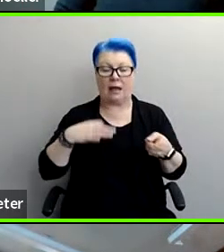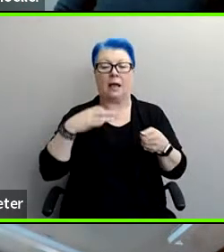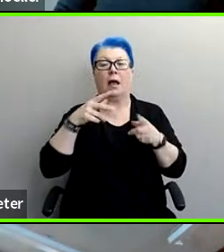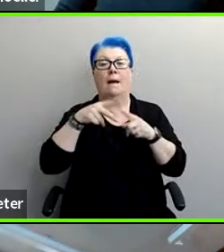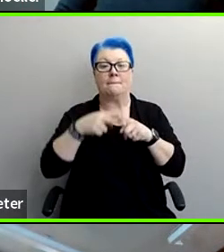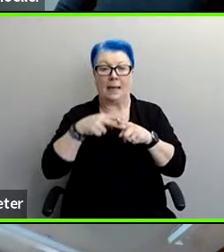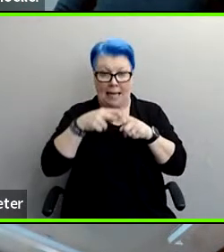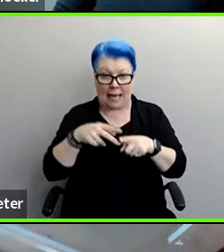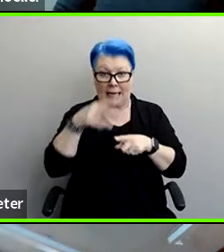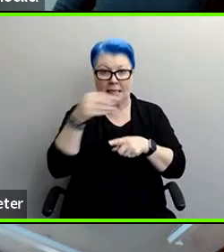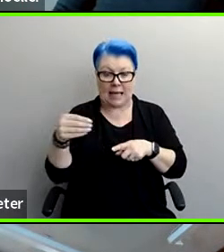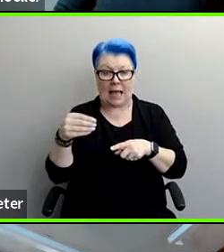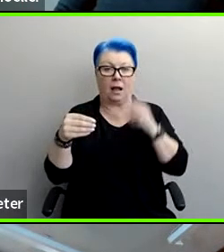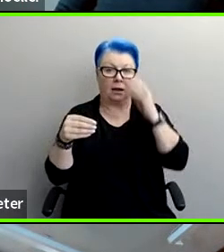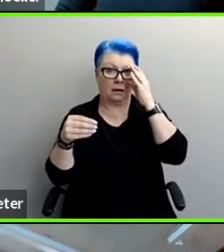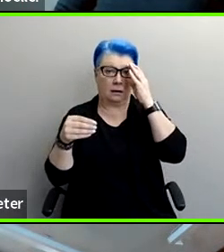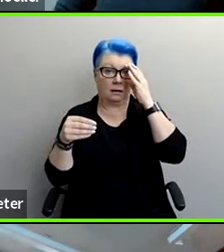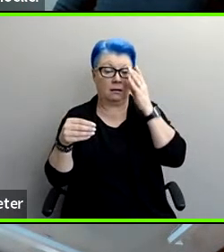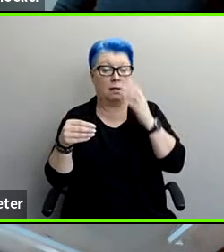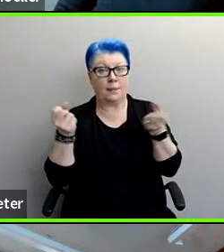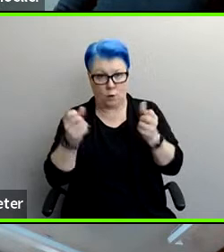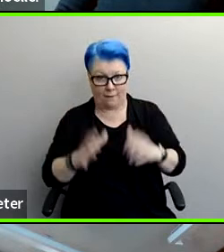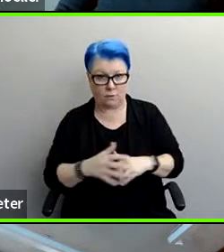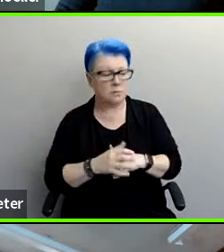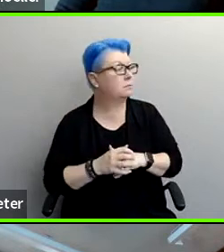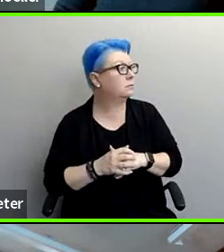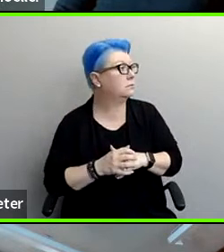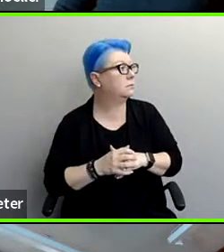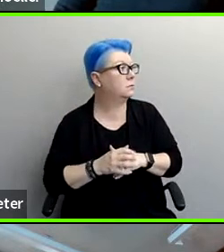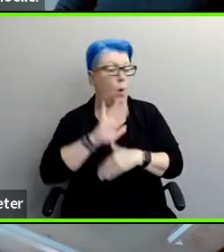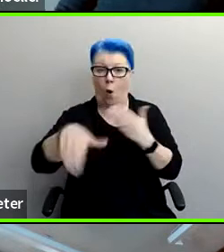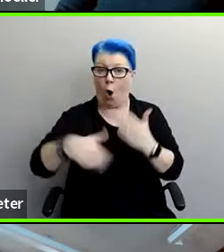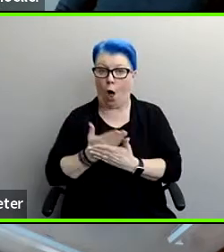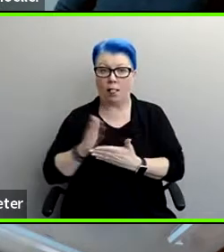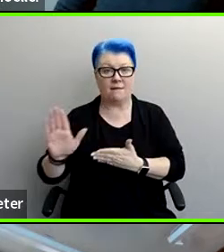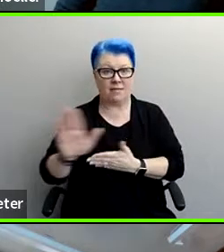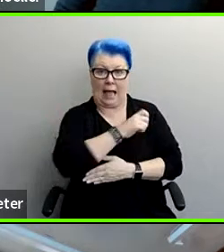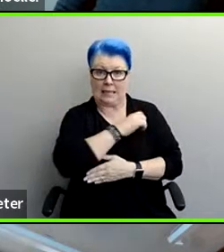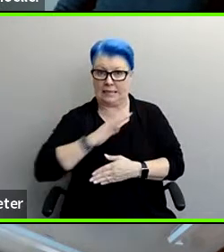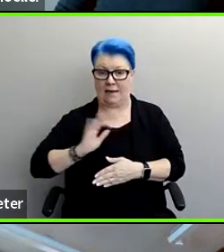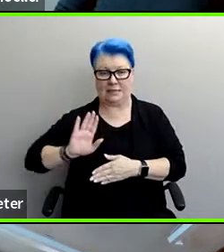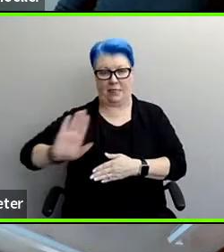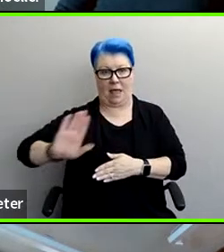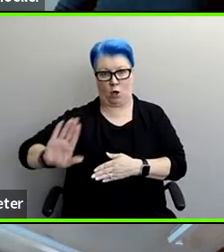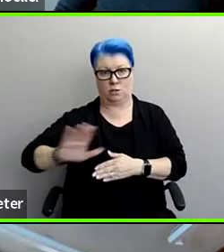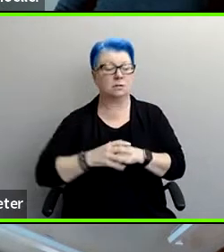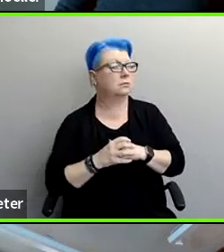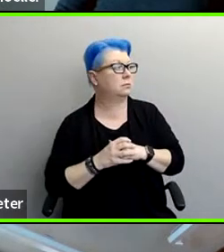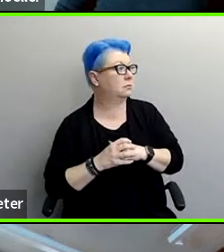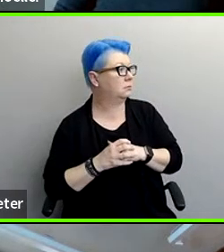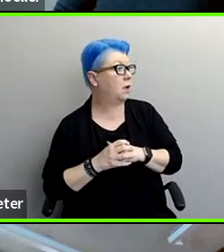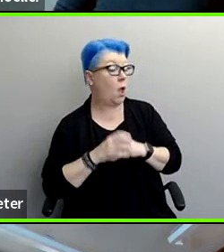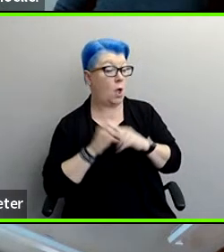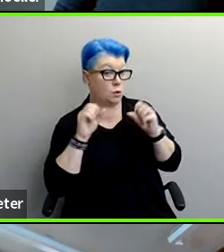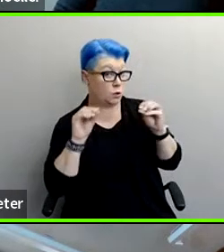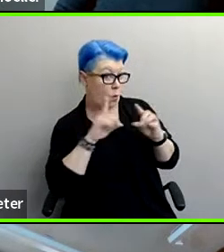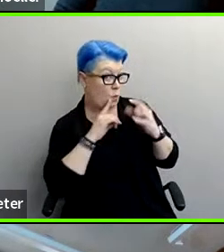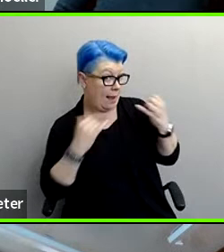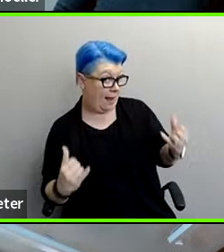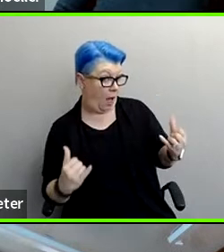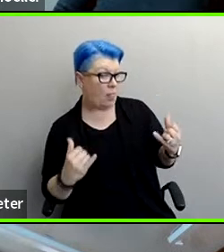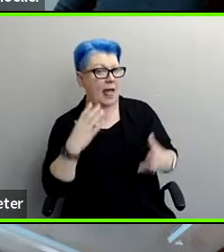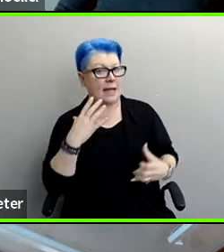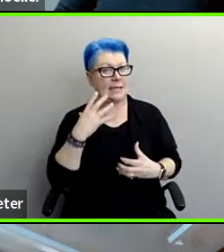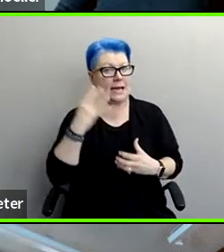So all of those buses are theirs. So right now, that's an